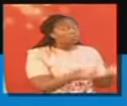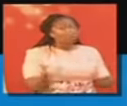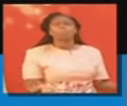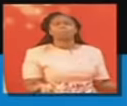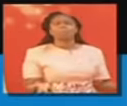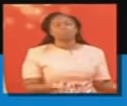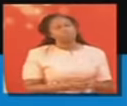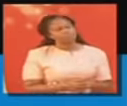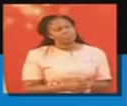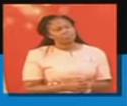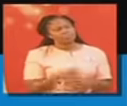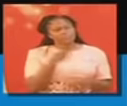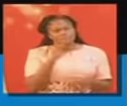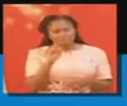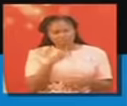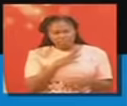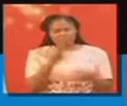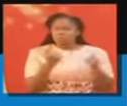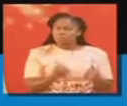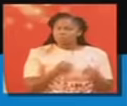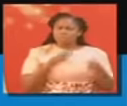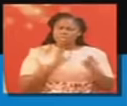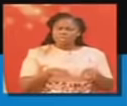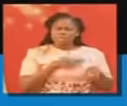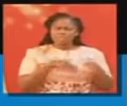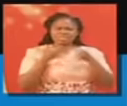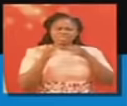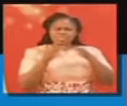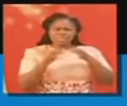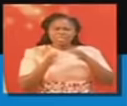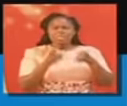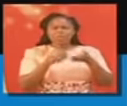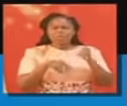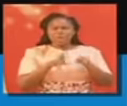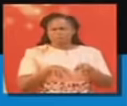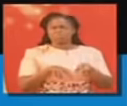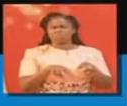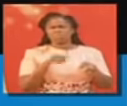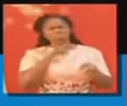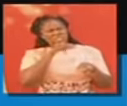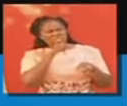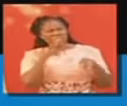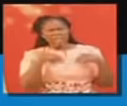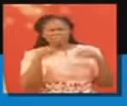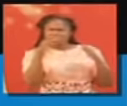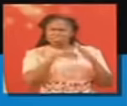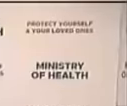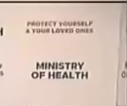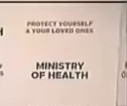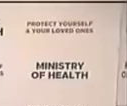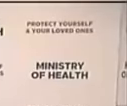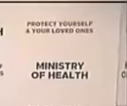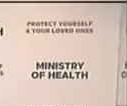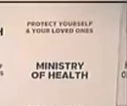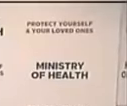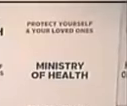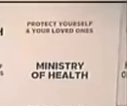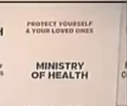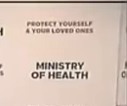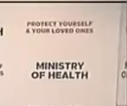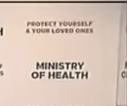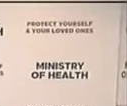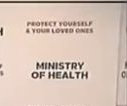decrease? Can you just explain exactly what that decrease is about? So Dr. Hines will take the second